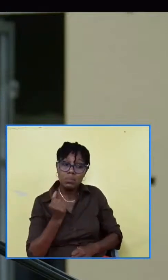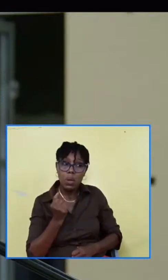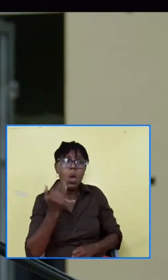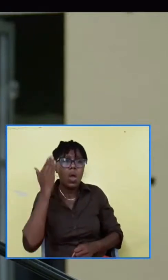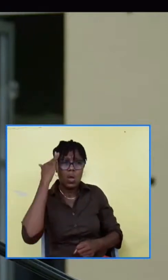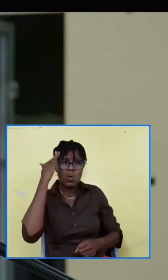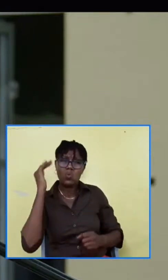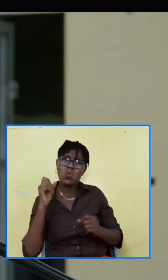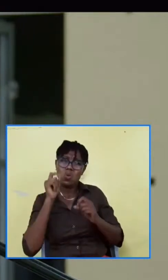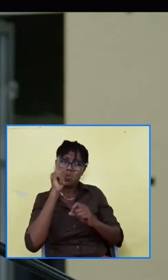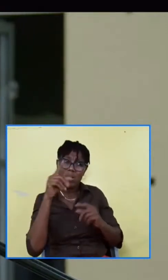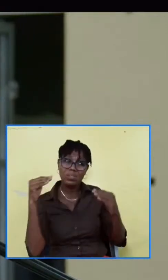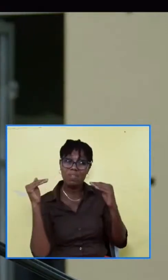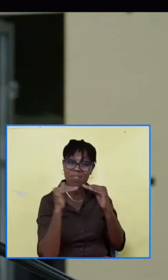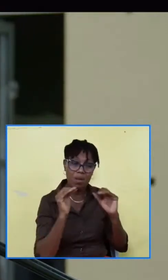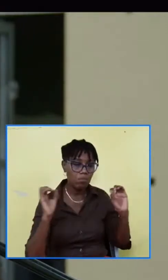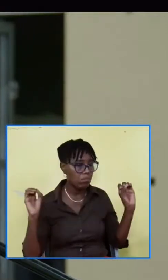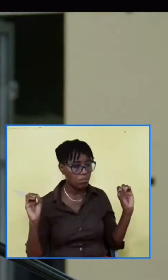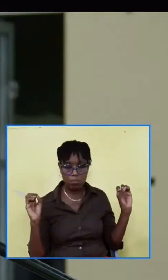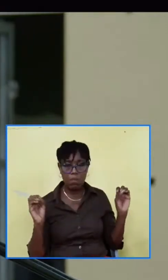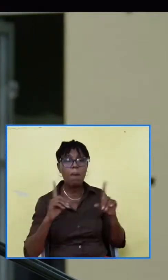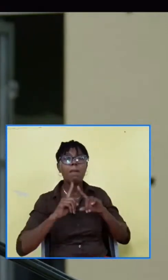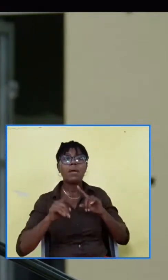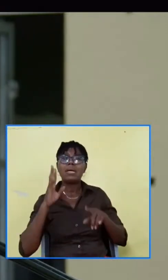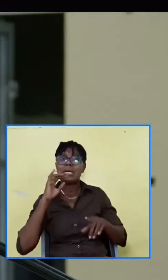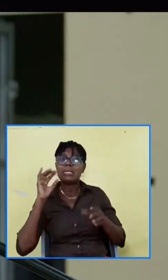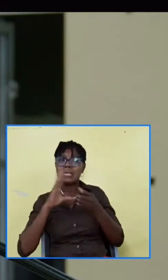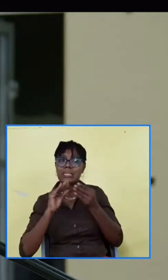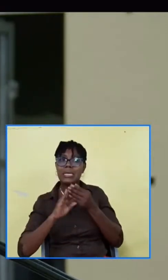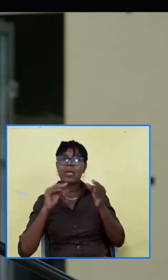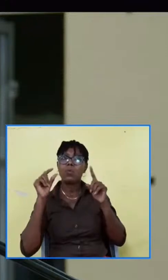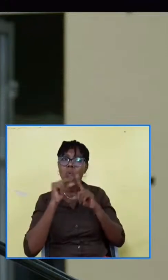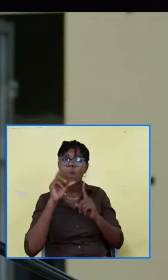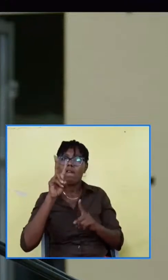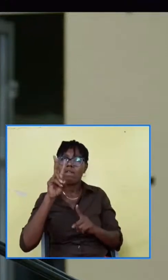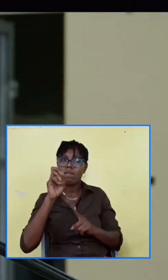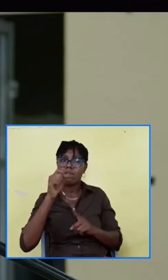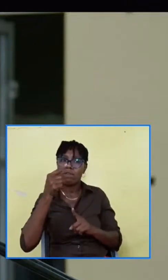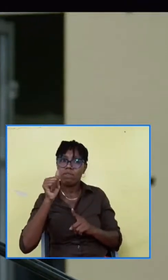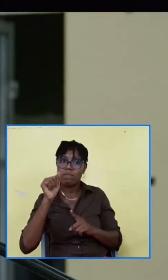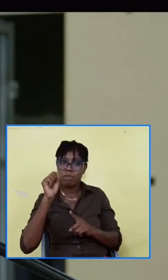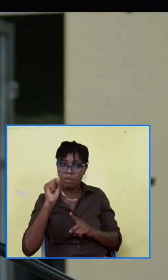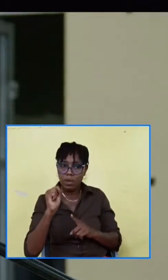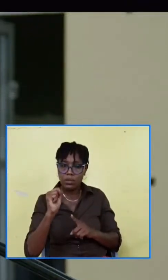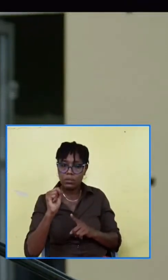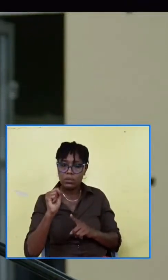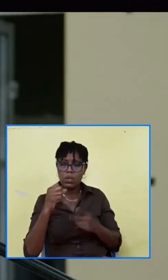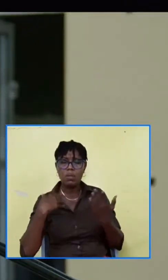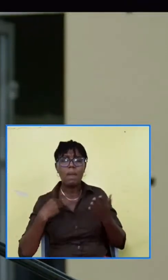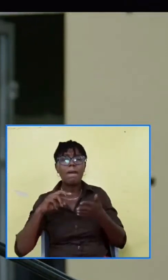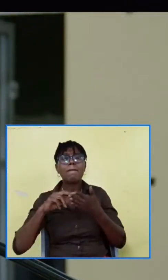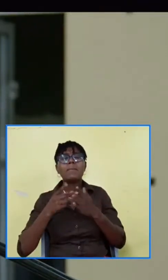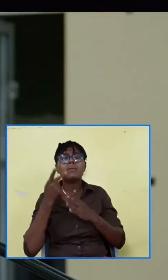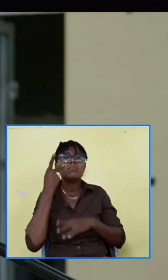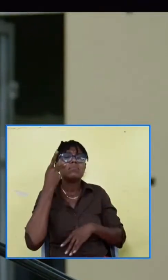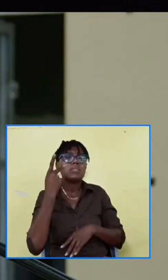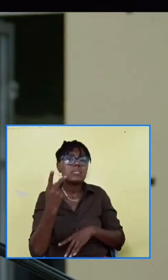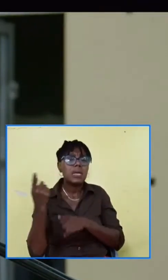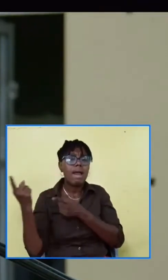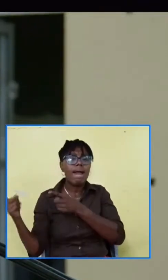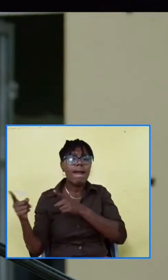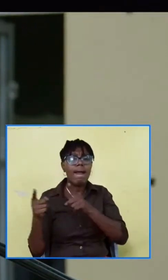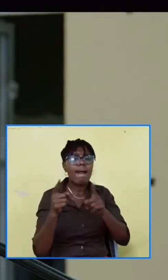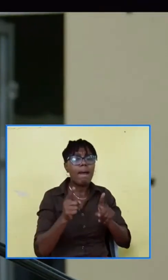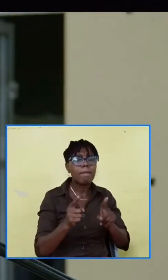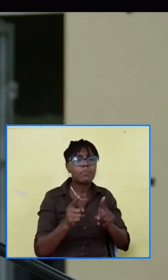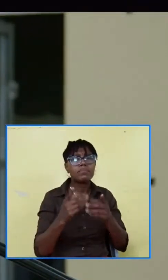question. That's why I use the reference Vegas. Mm-hmm. What are we discussing? Are we saying the trend is the 44% or